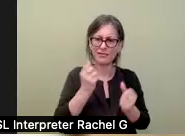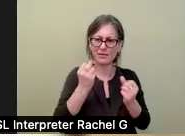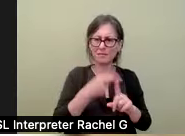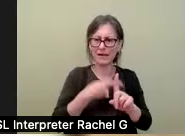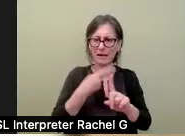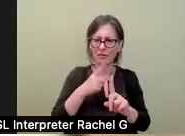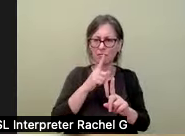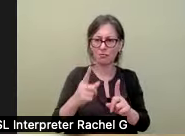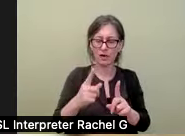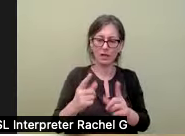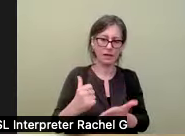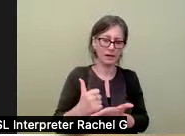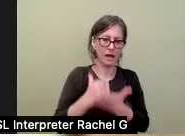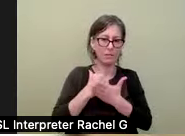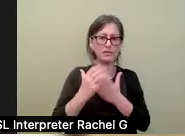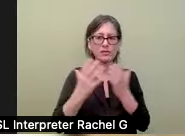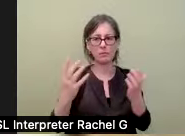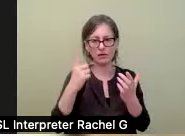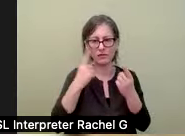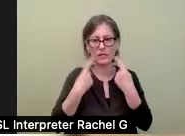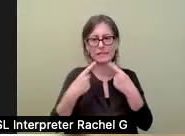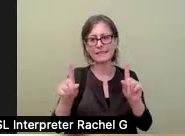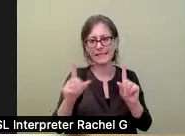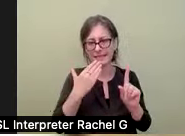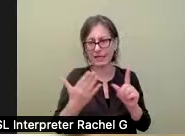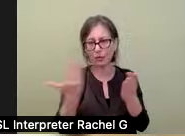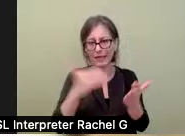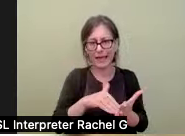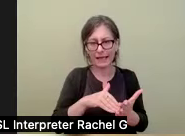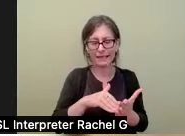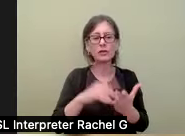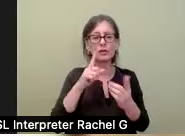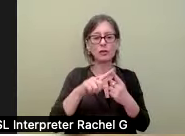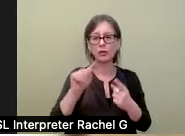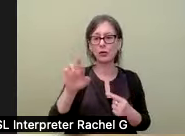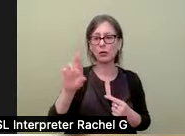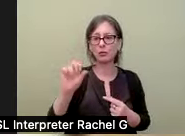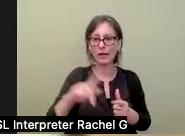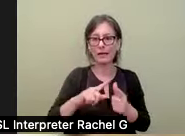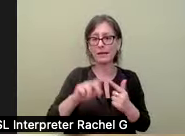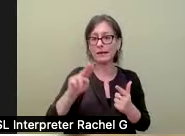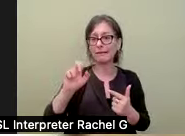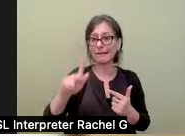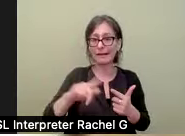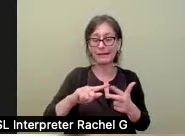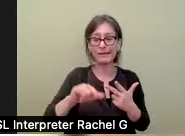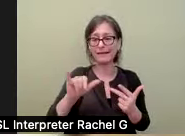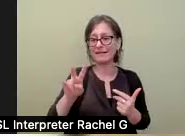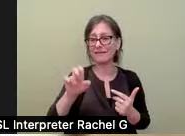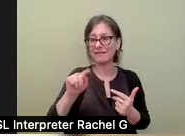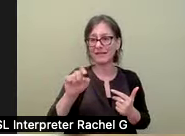been invaluable to our success. So thank you again to Rick and Nick and Yvette and to your